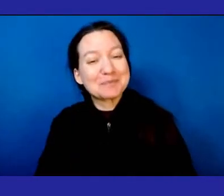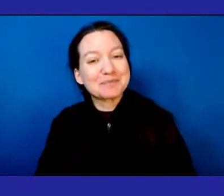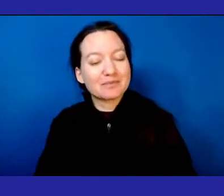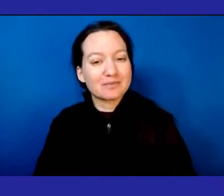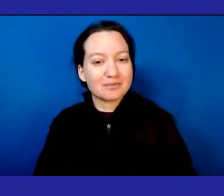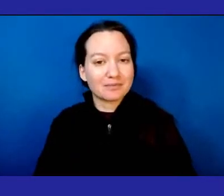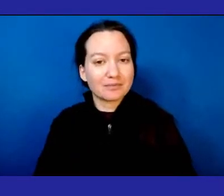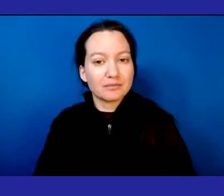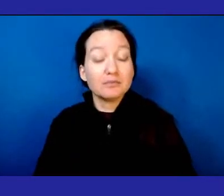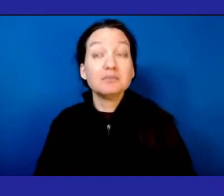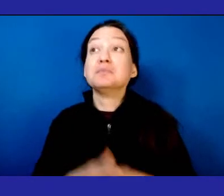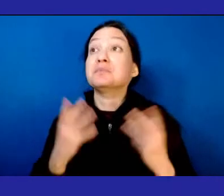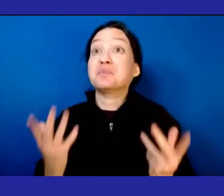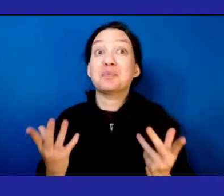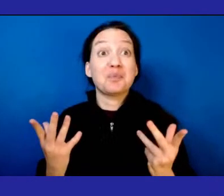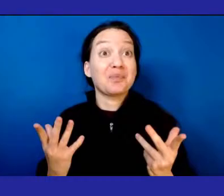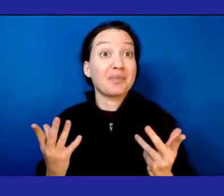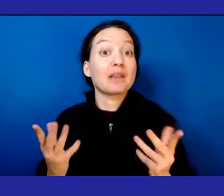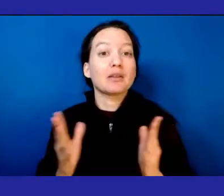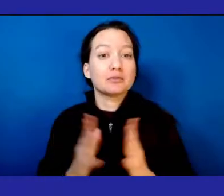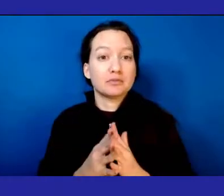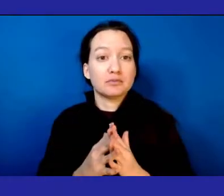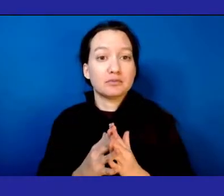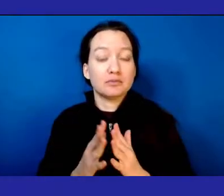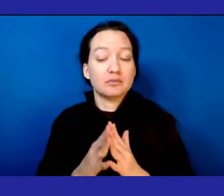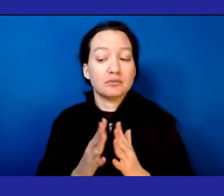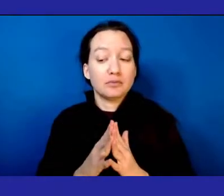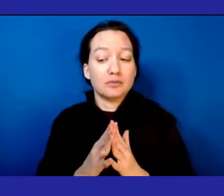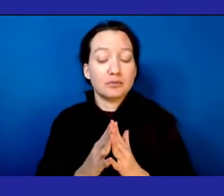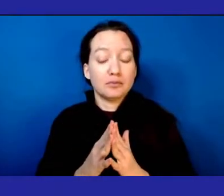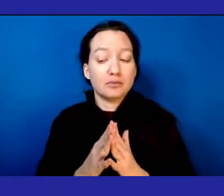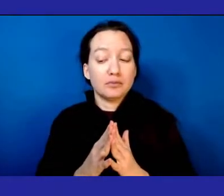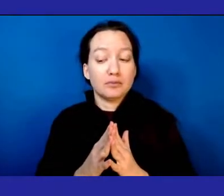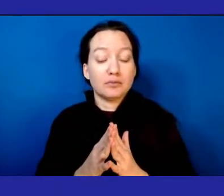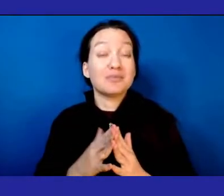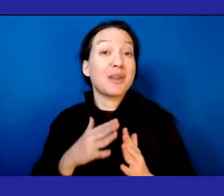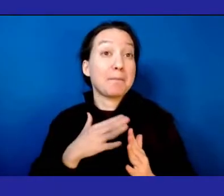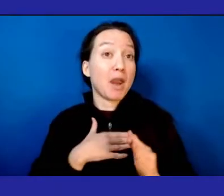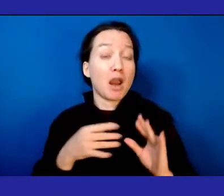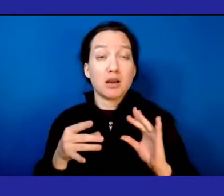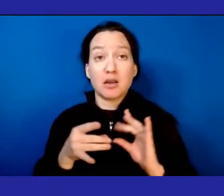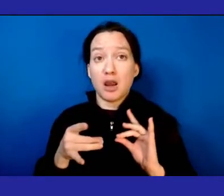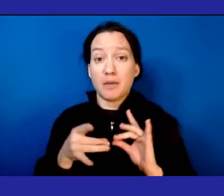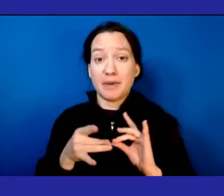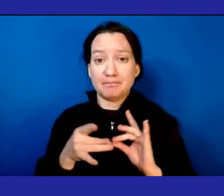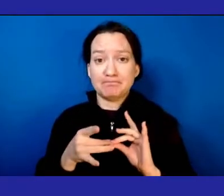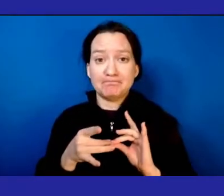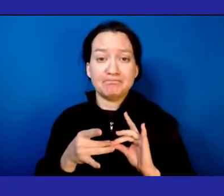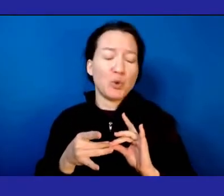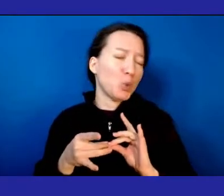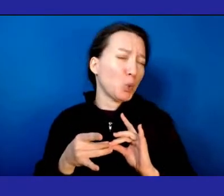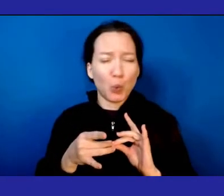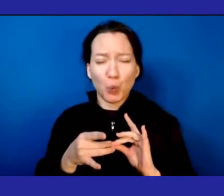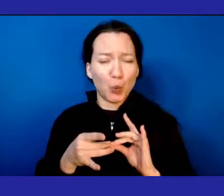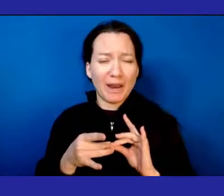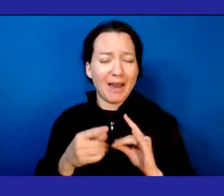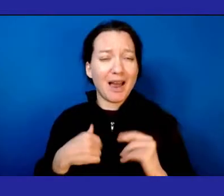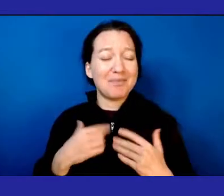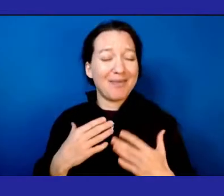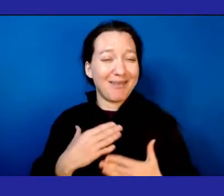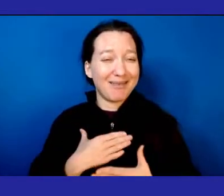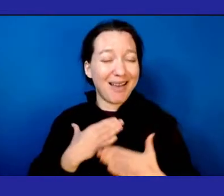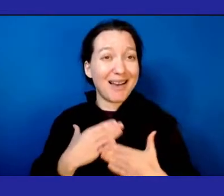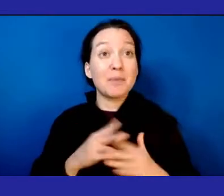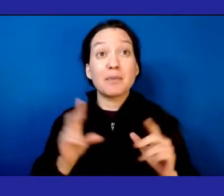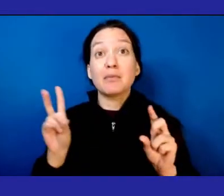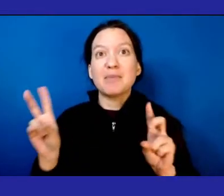So just let me say, my comment is, I am so glad that the issues,